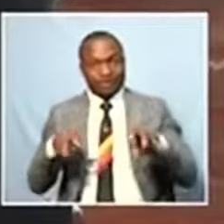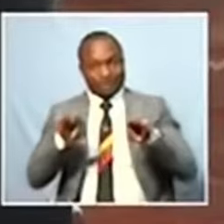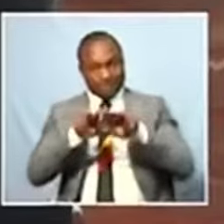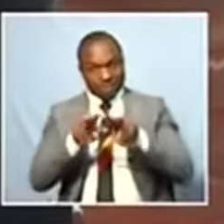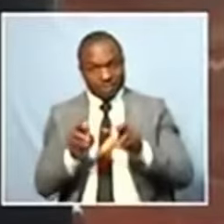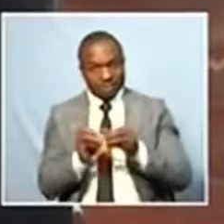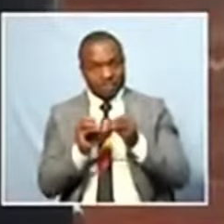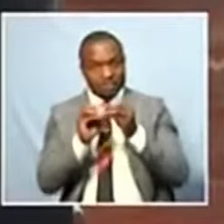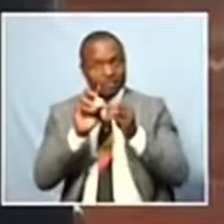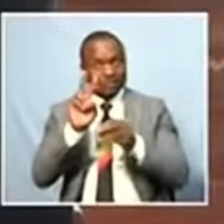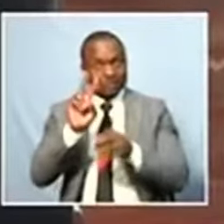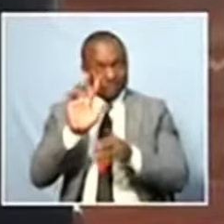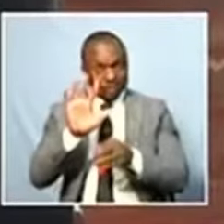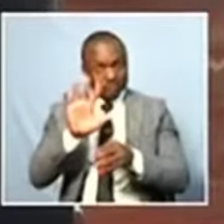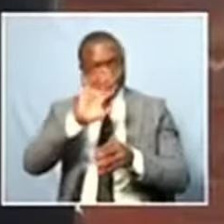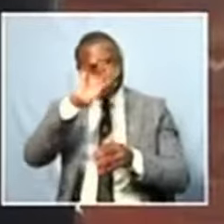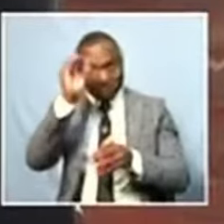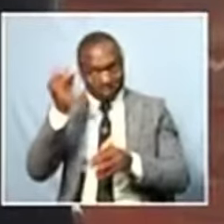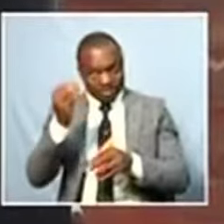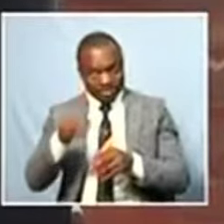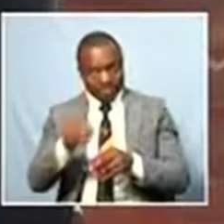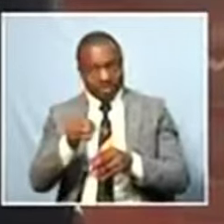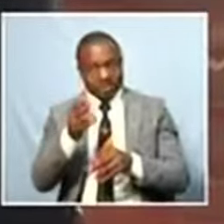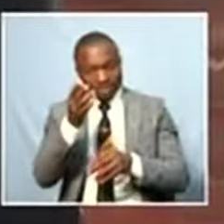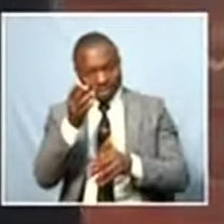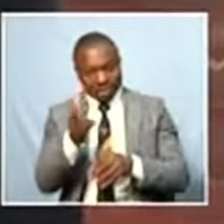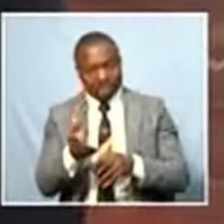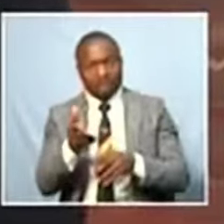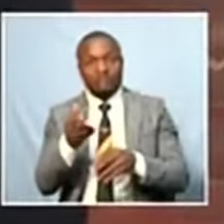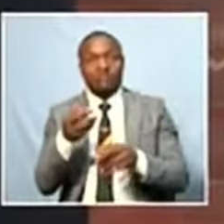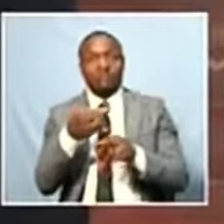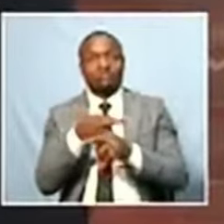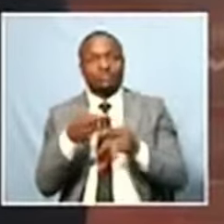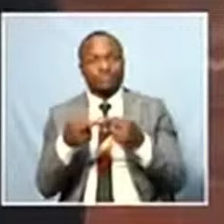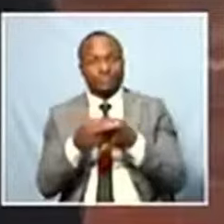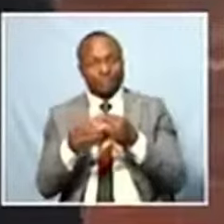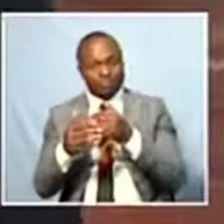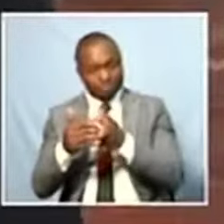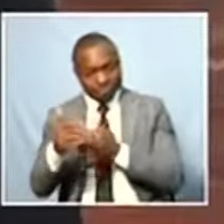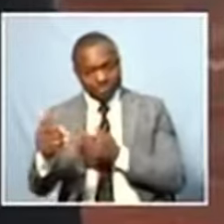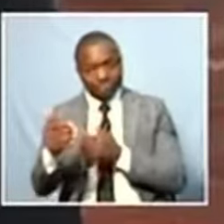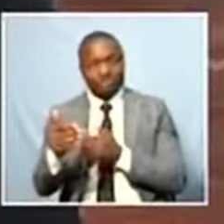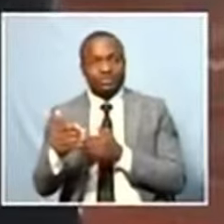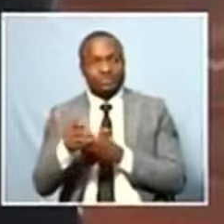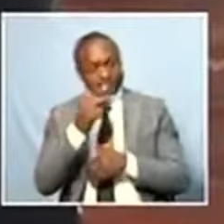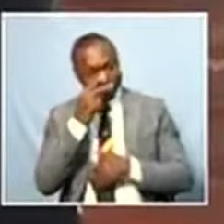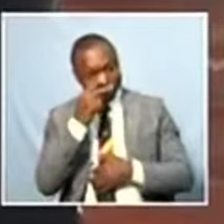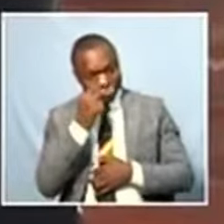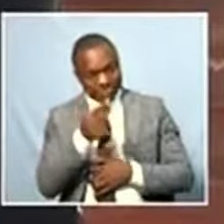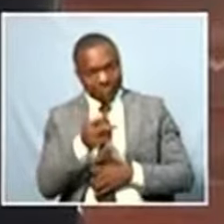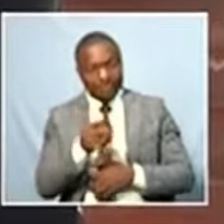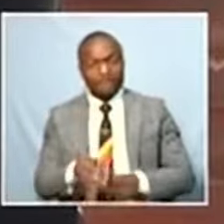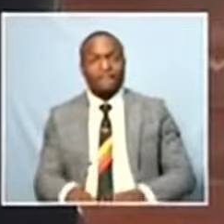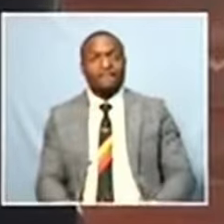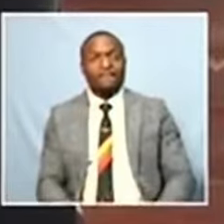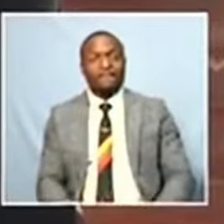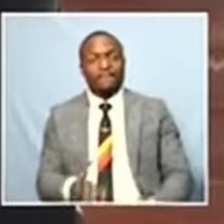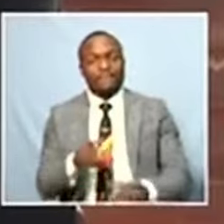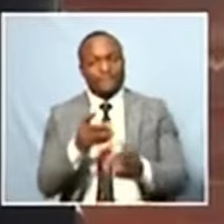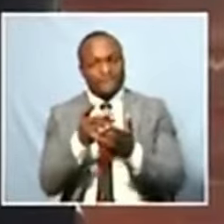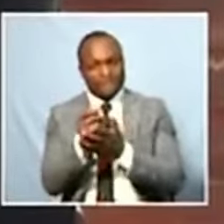about 25%. So there is room to extend looking at